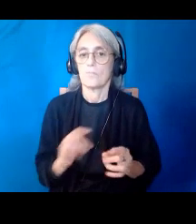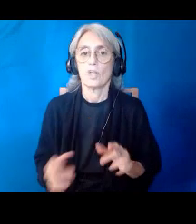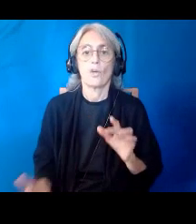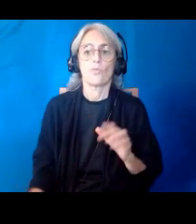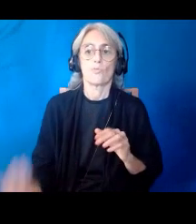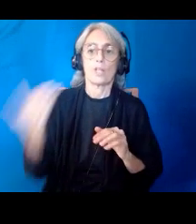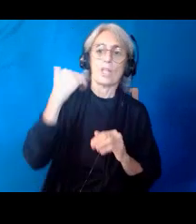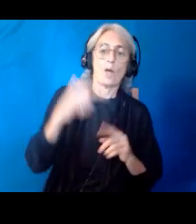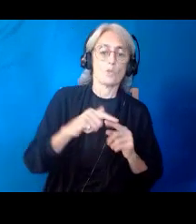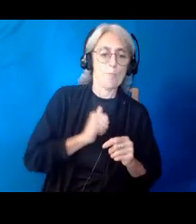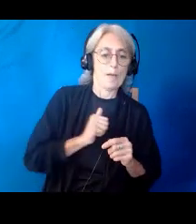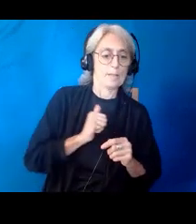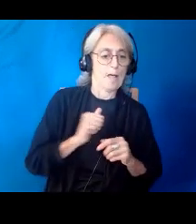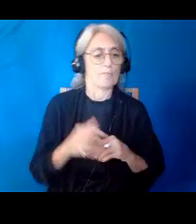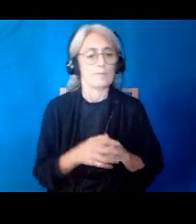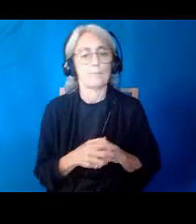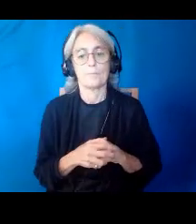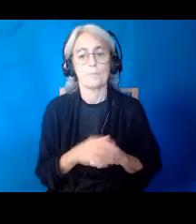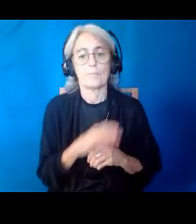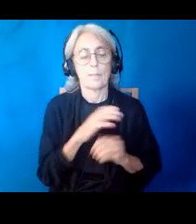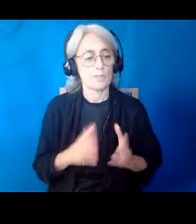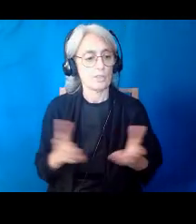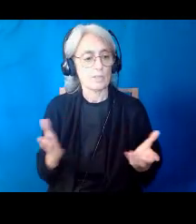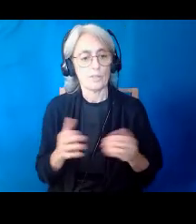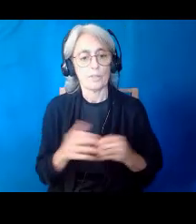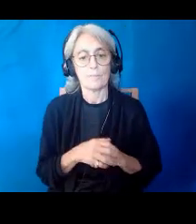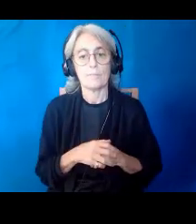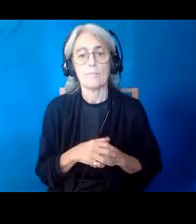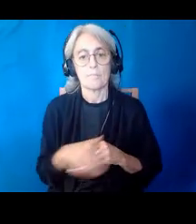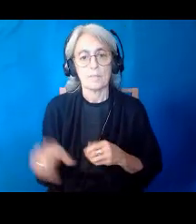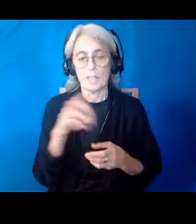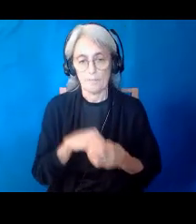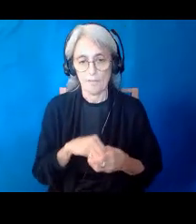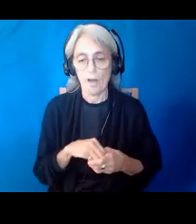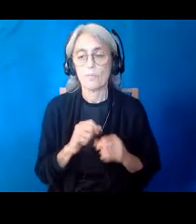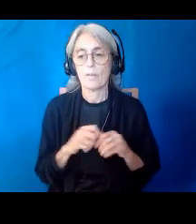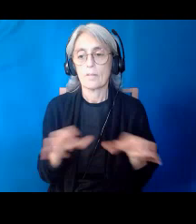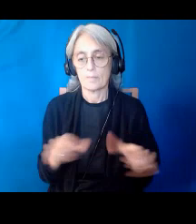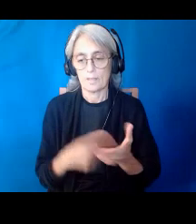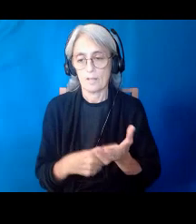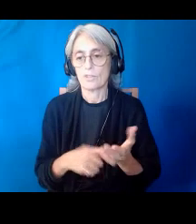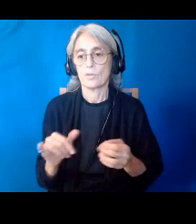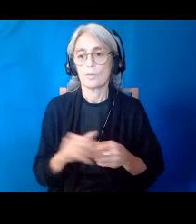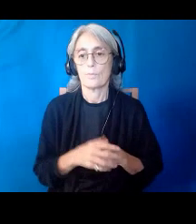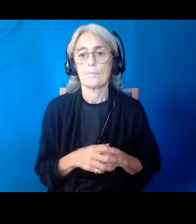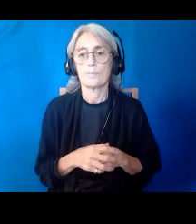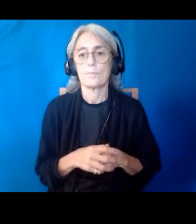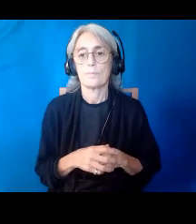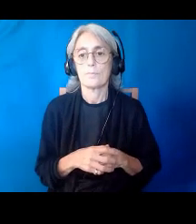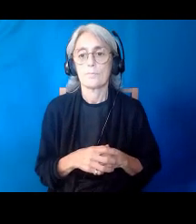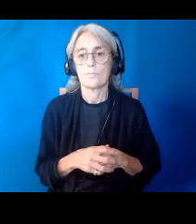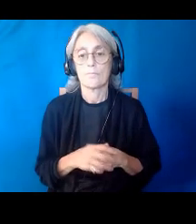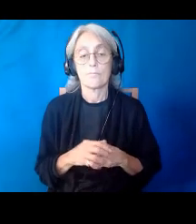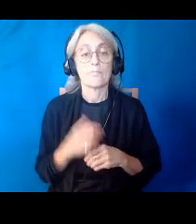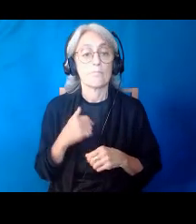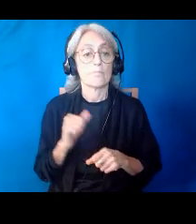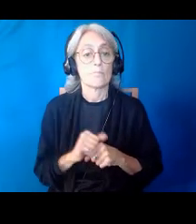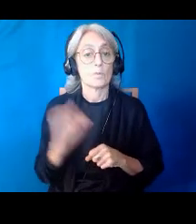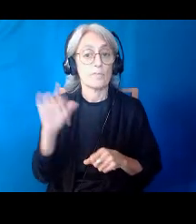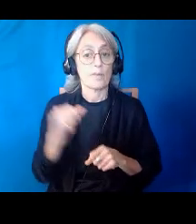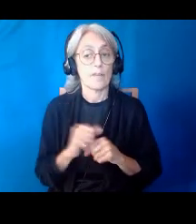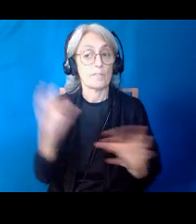some of the commissioners here today are actively engaged in those discussions as well. But I will tell you in my 25 years of experience, there's